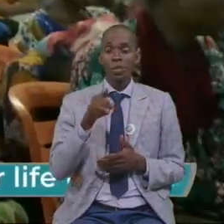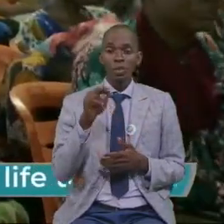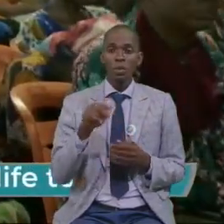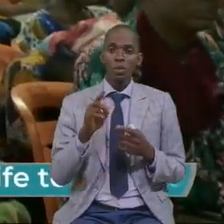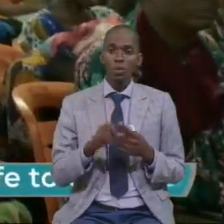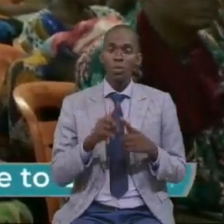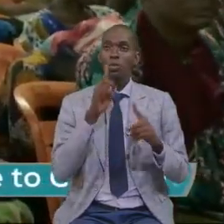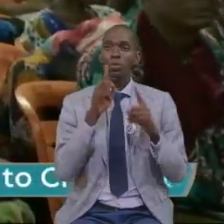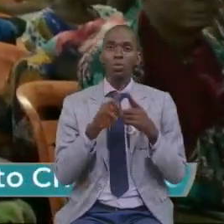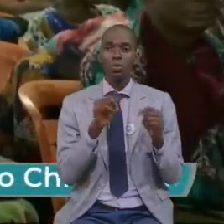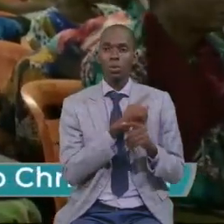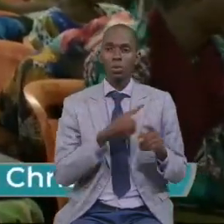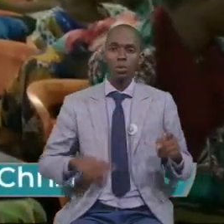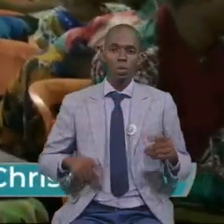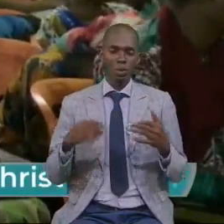now.